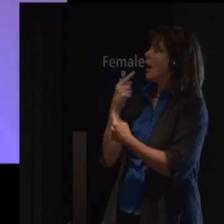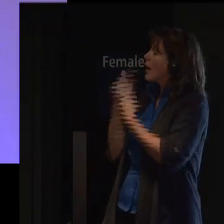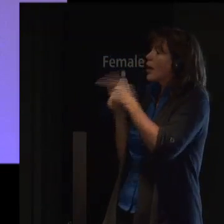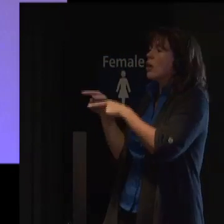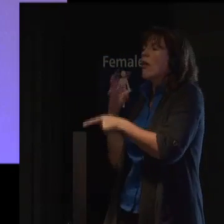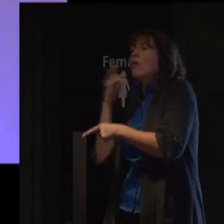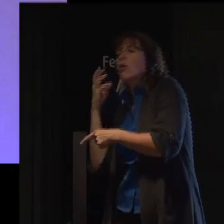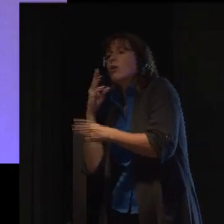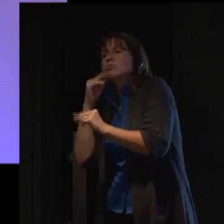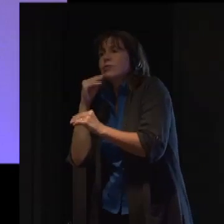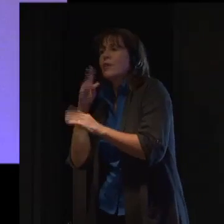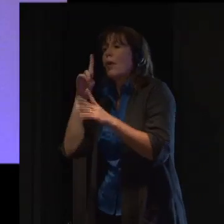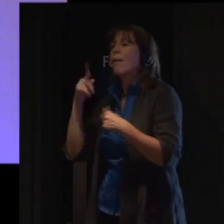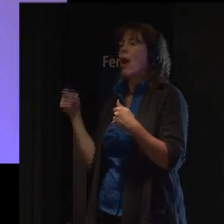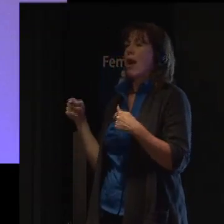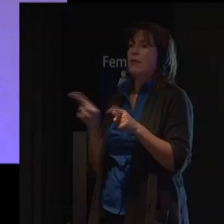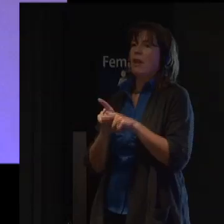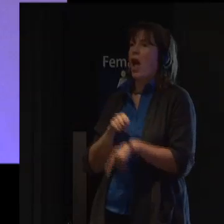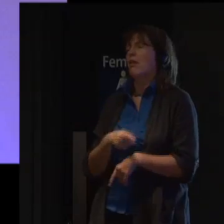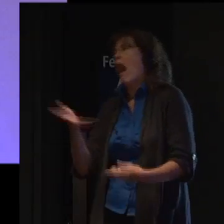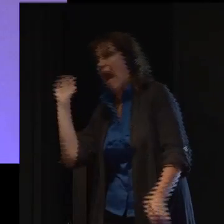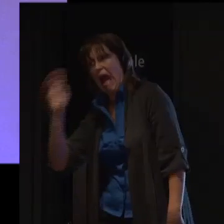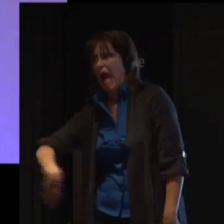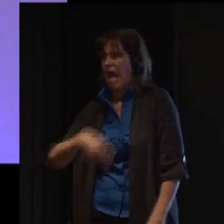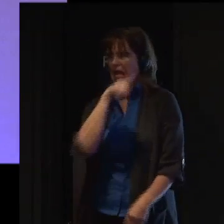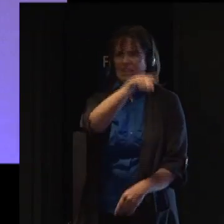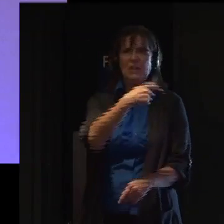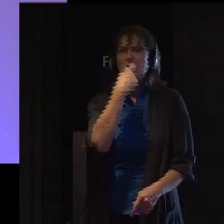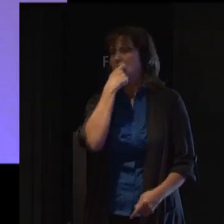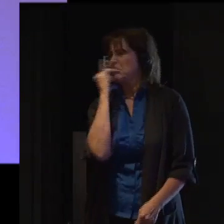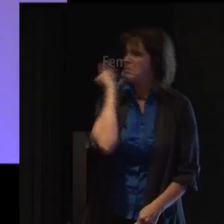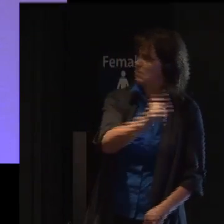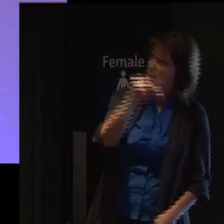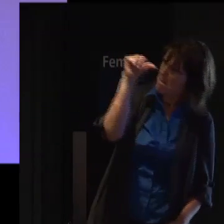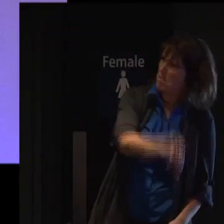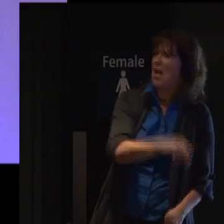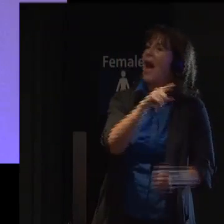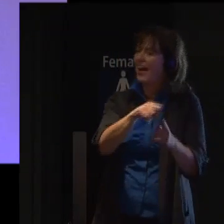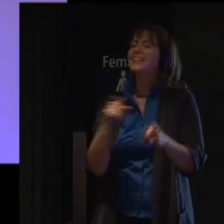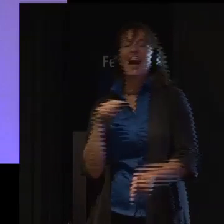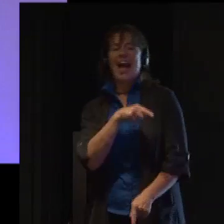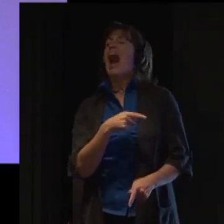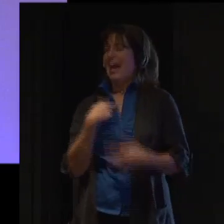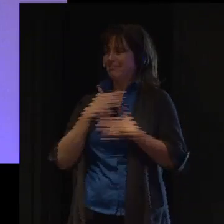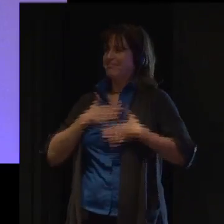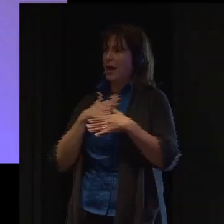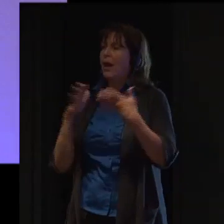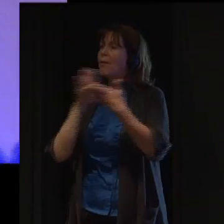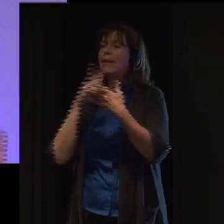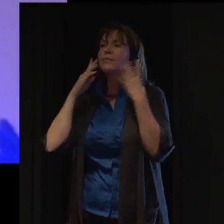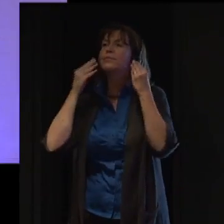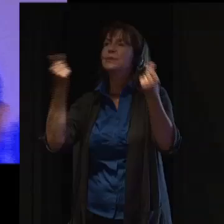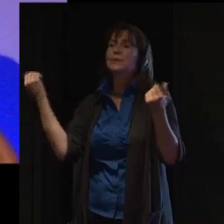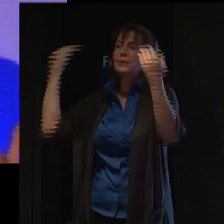they talk about decisions about the referee. The last time when I asked him, how was the match, and he said, trust me, it was never a penalty.